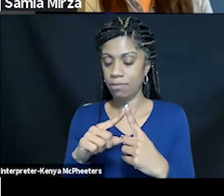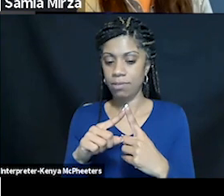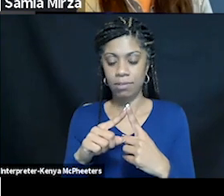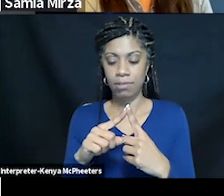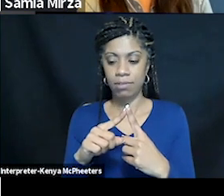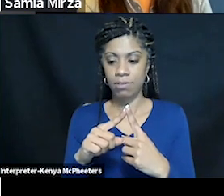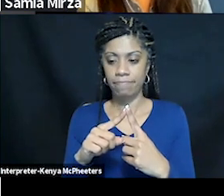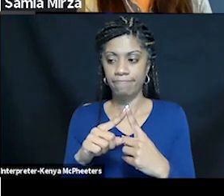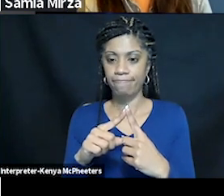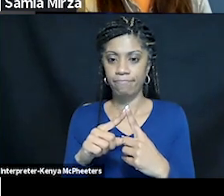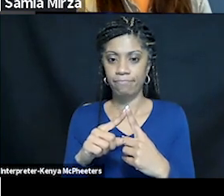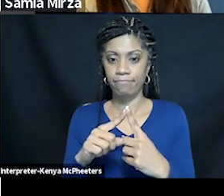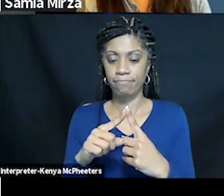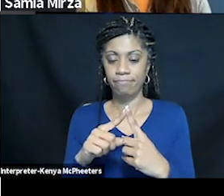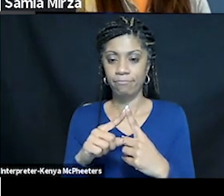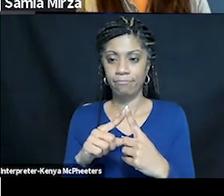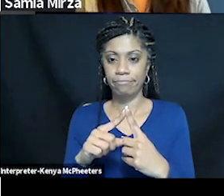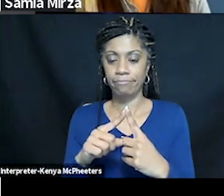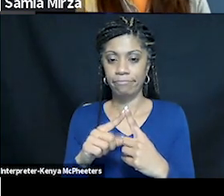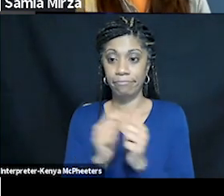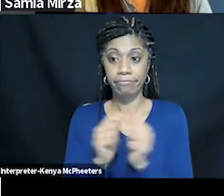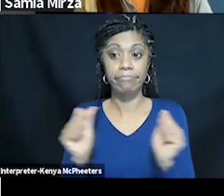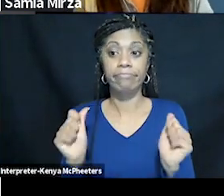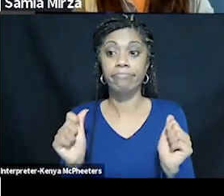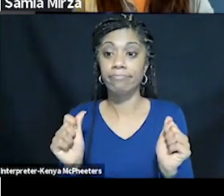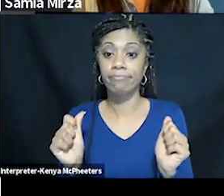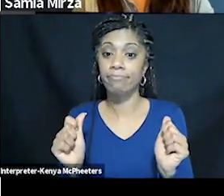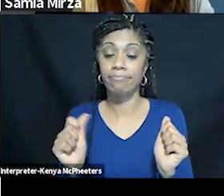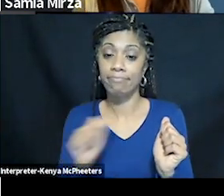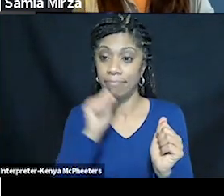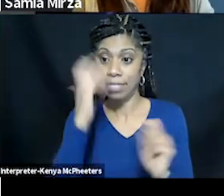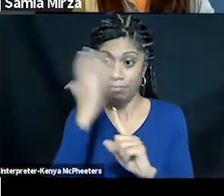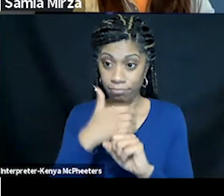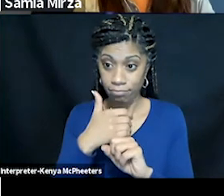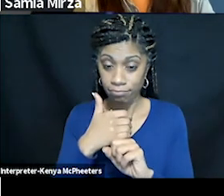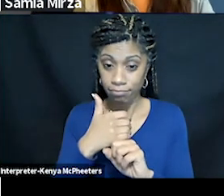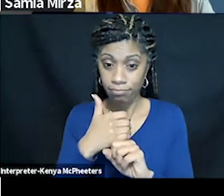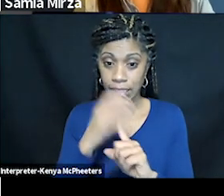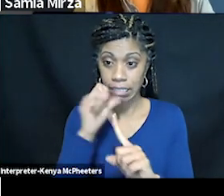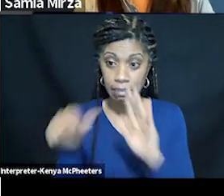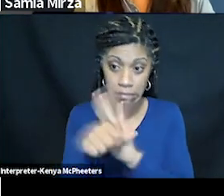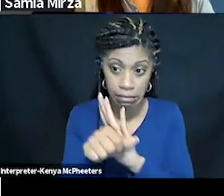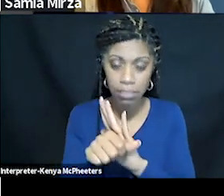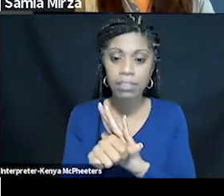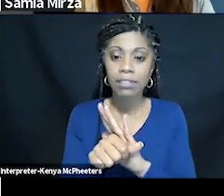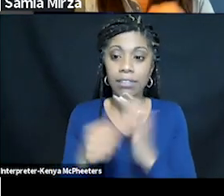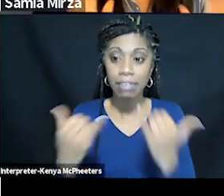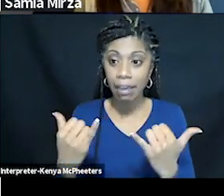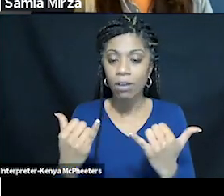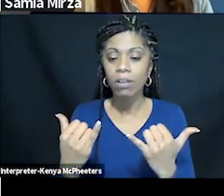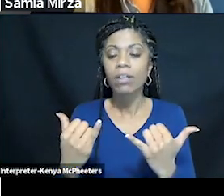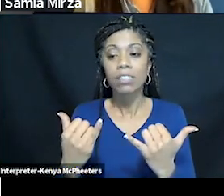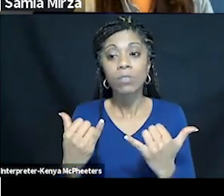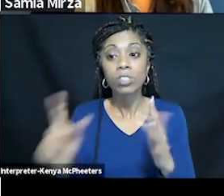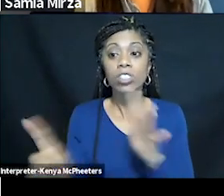forcing us to change how we act and do and show up to make that in line with each other. So that's